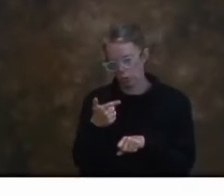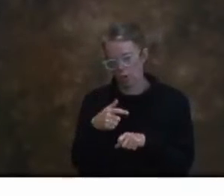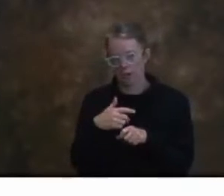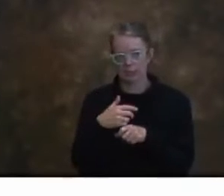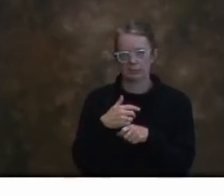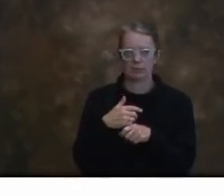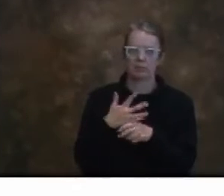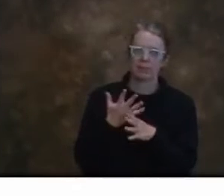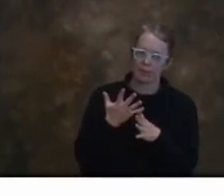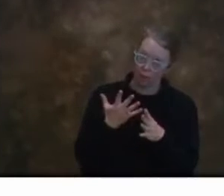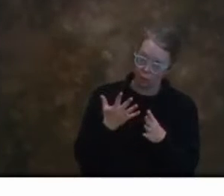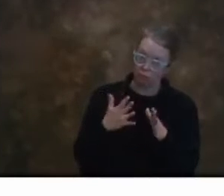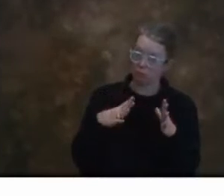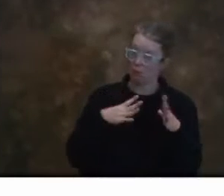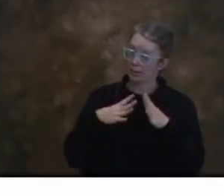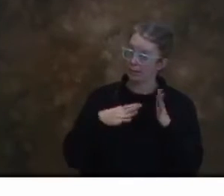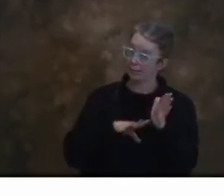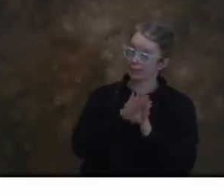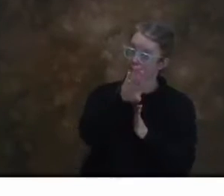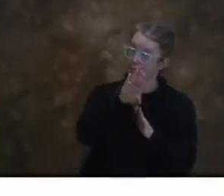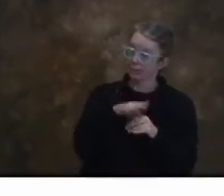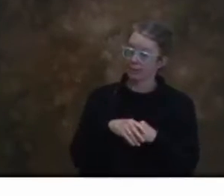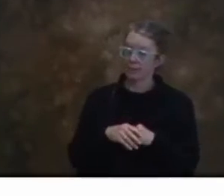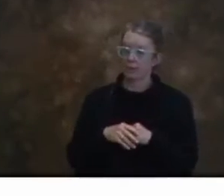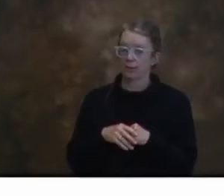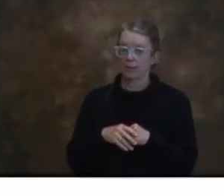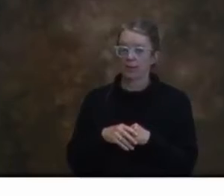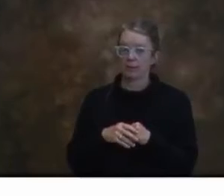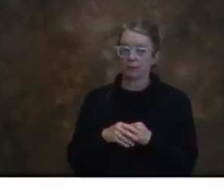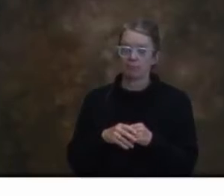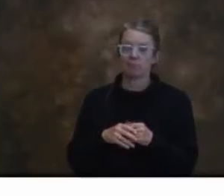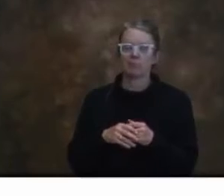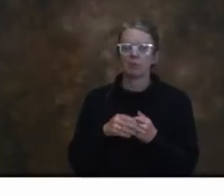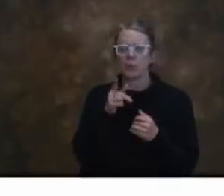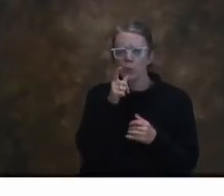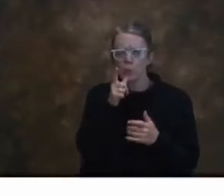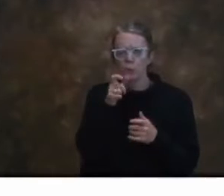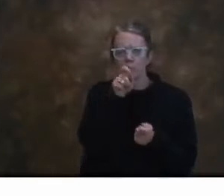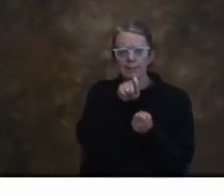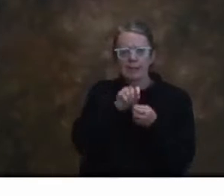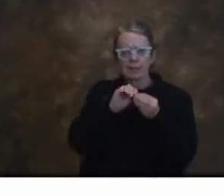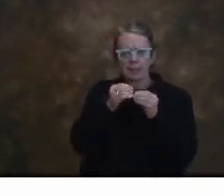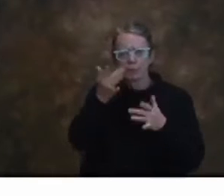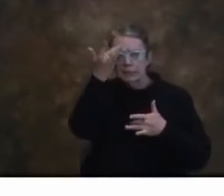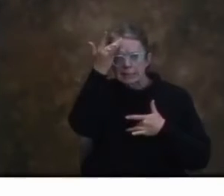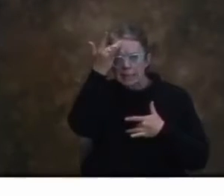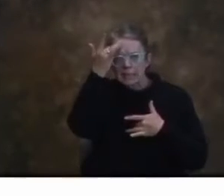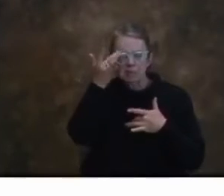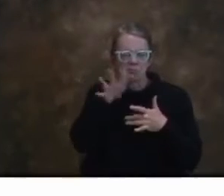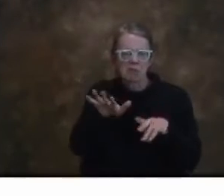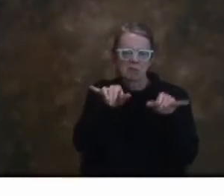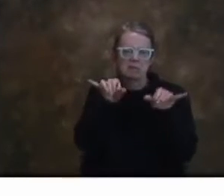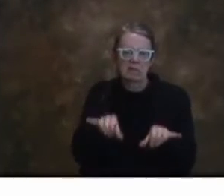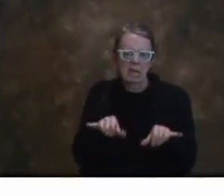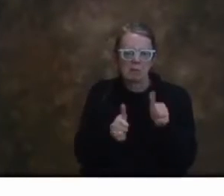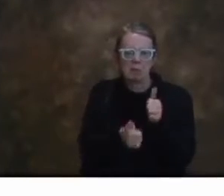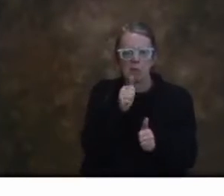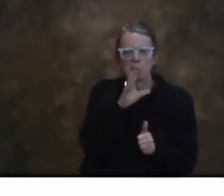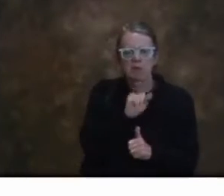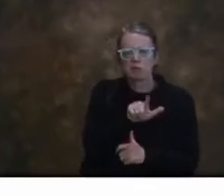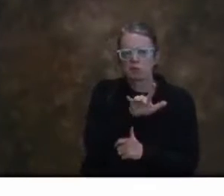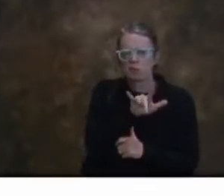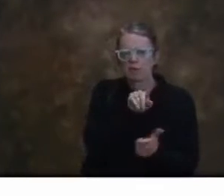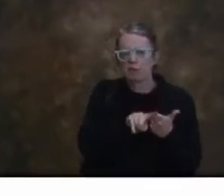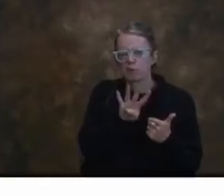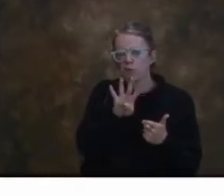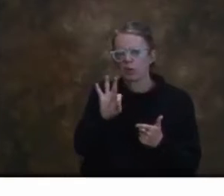yet to come. But not much has changed in the distribution of cases. The greatest proportion remains in our 25 to